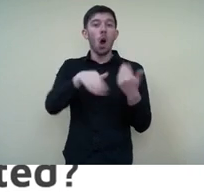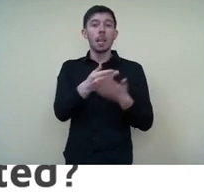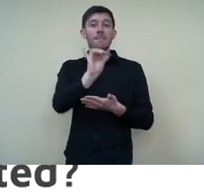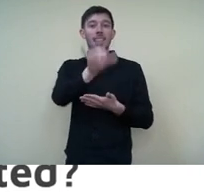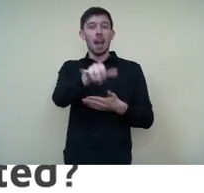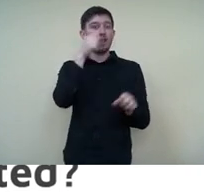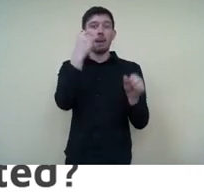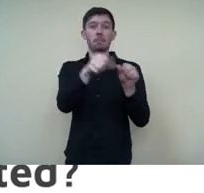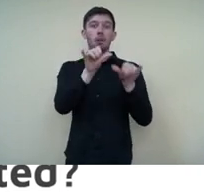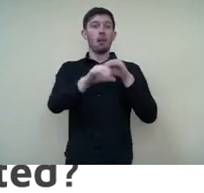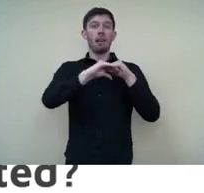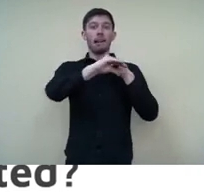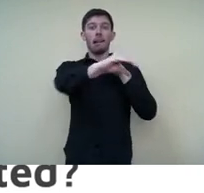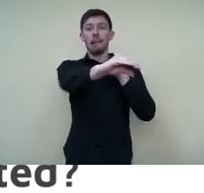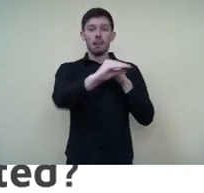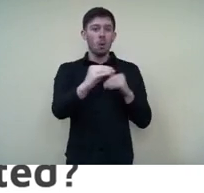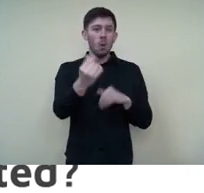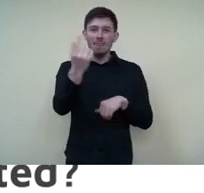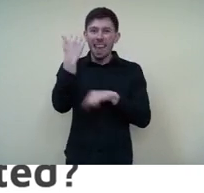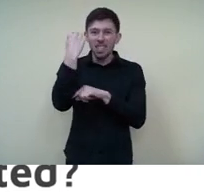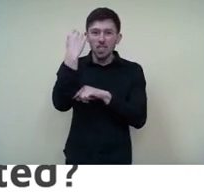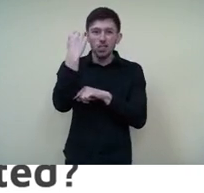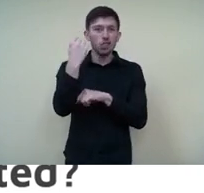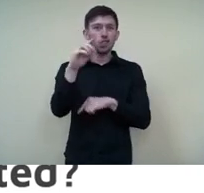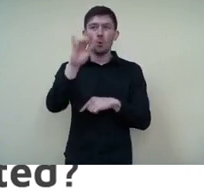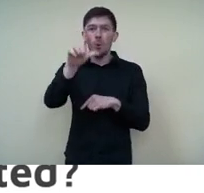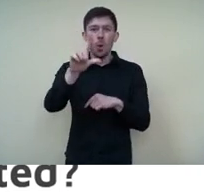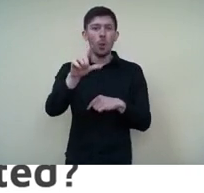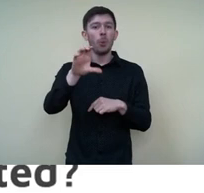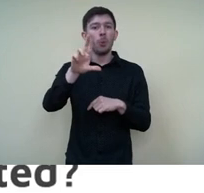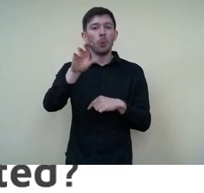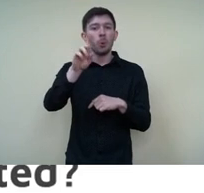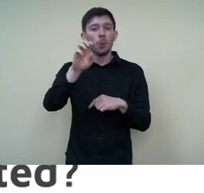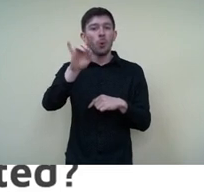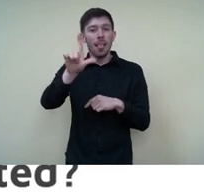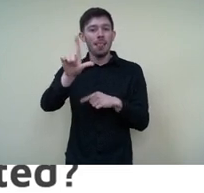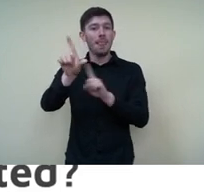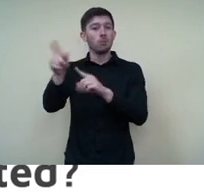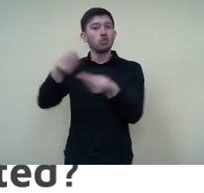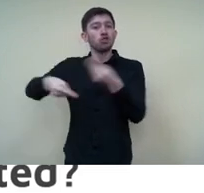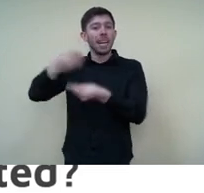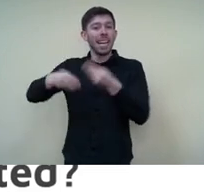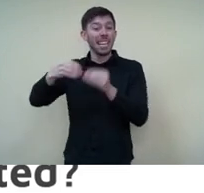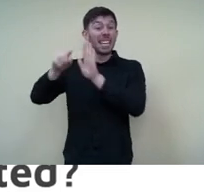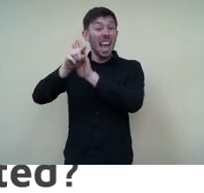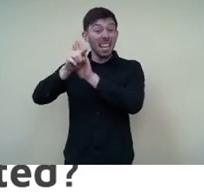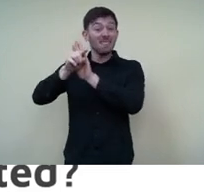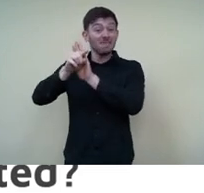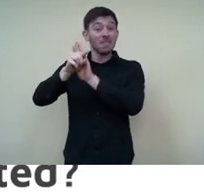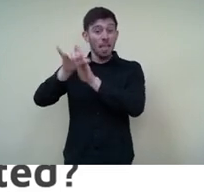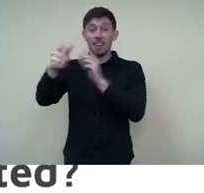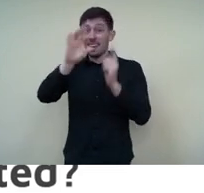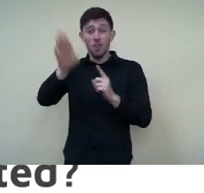of getting off the ground. There was one point last year where like crude oil was trading in the negatives, which has never happened before.